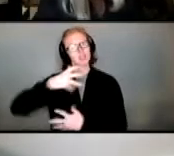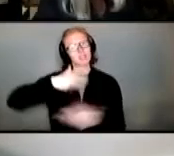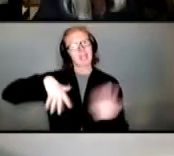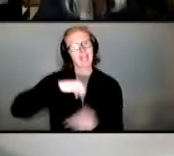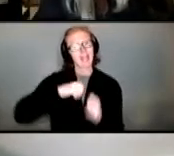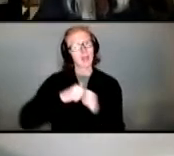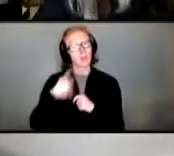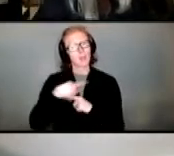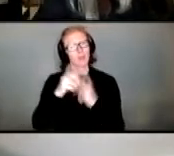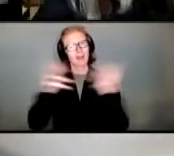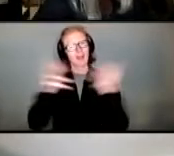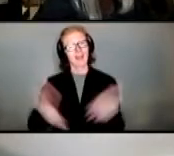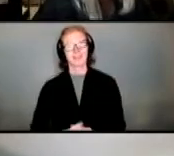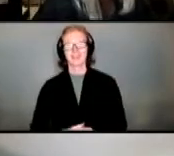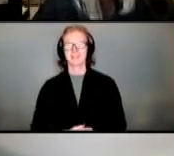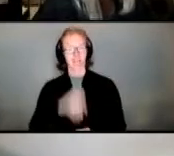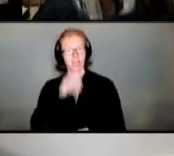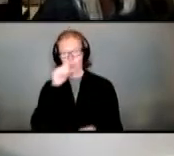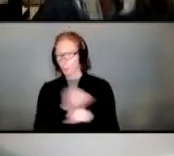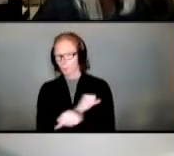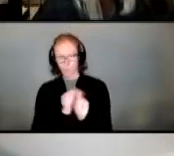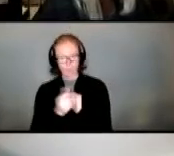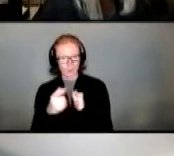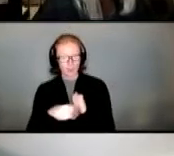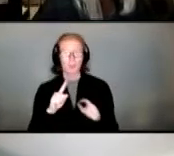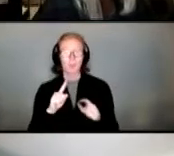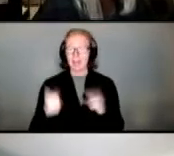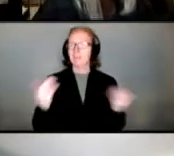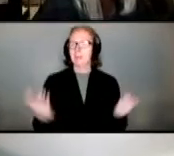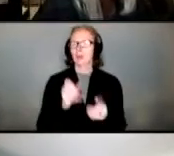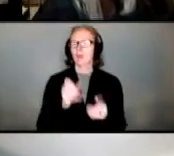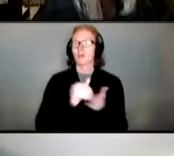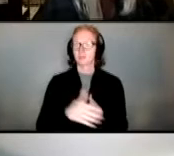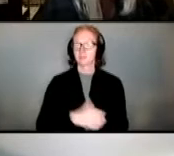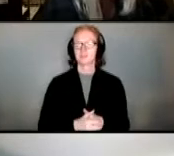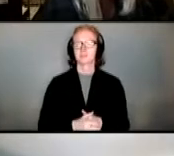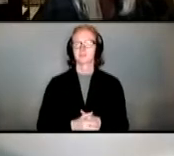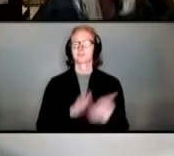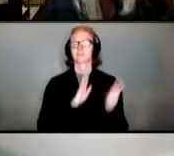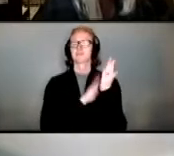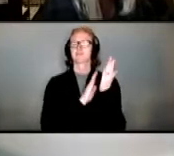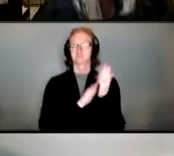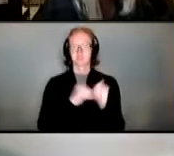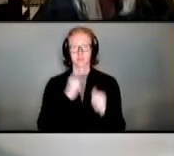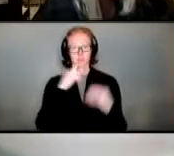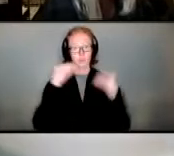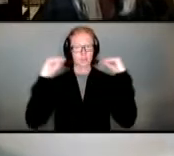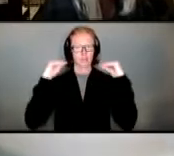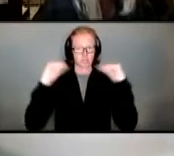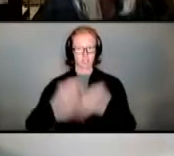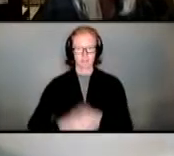lot. A lot of my questions were answered here to education.